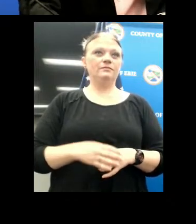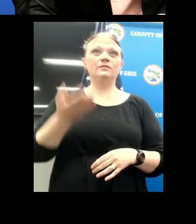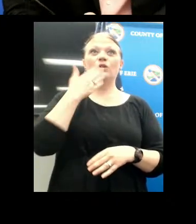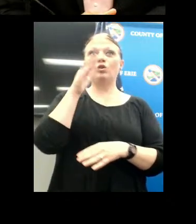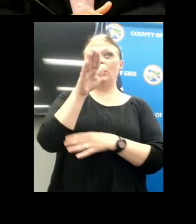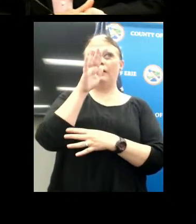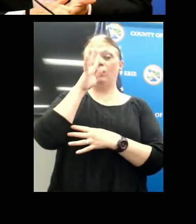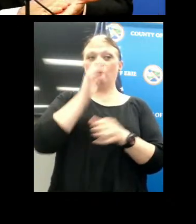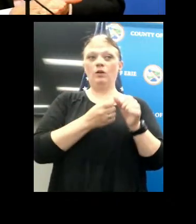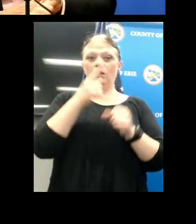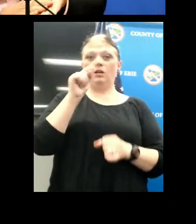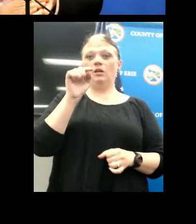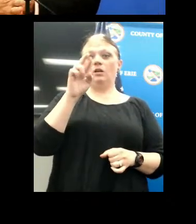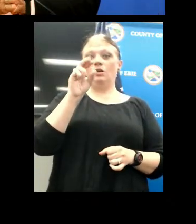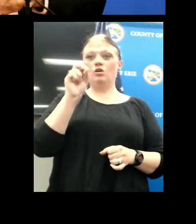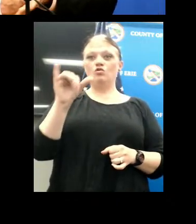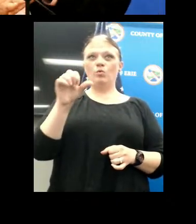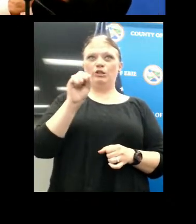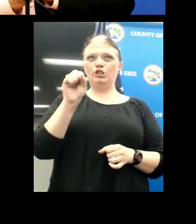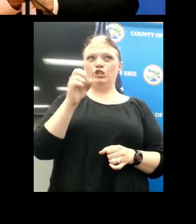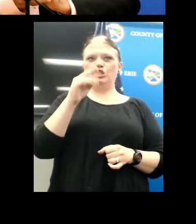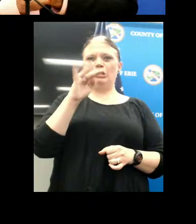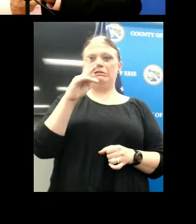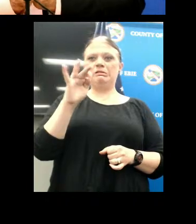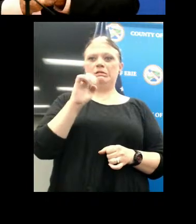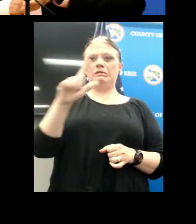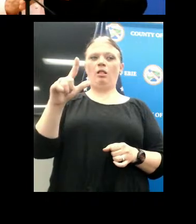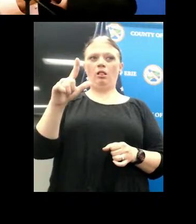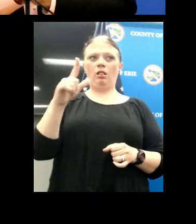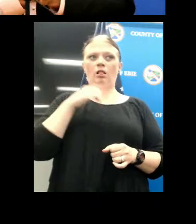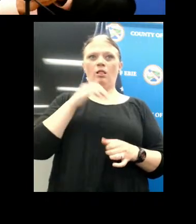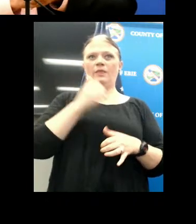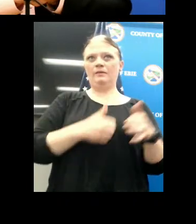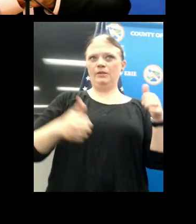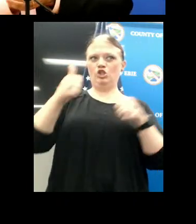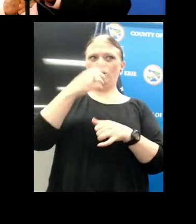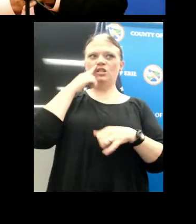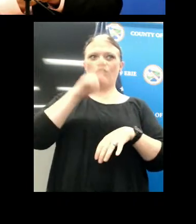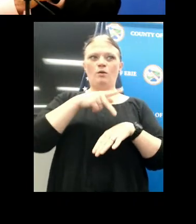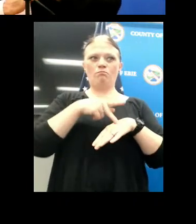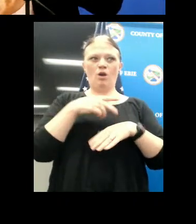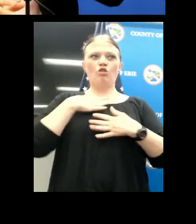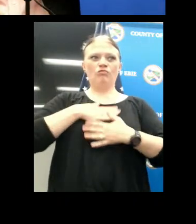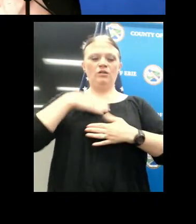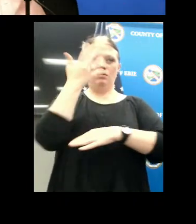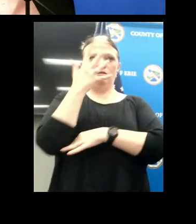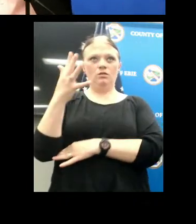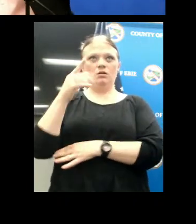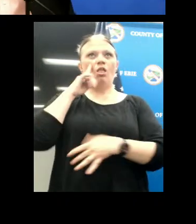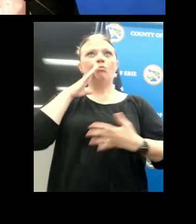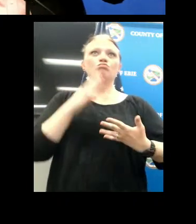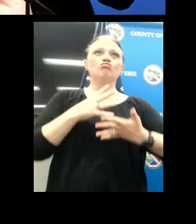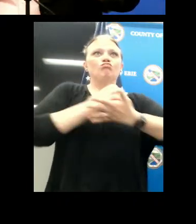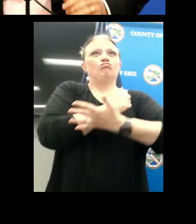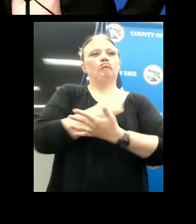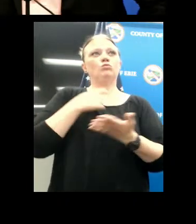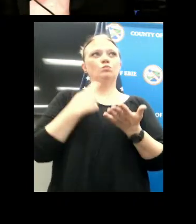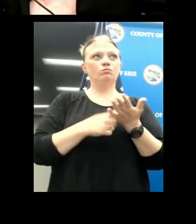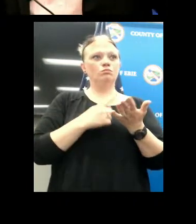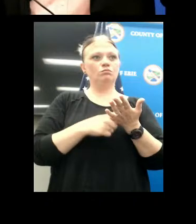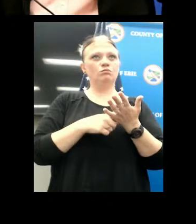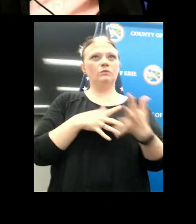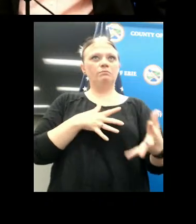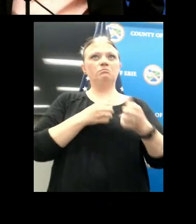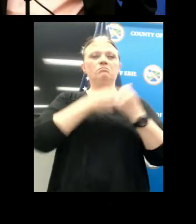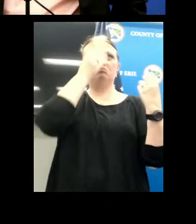Good afternoon, everyone. I'm Troy Schinzel. I'm the Commissioner of Parks, Recreation, and Forestry at Erie County, and we thought we'd take this opportunity today to go over some